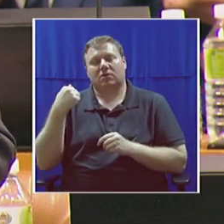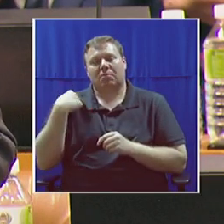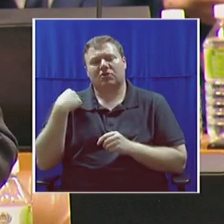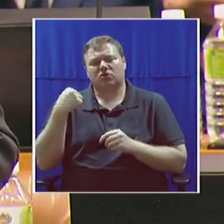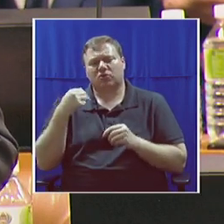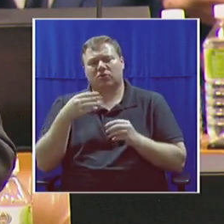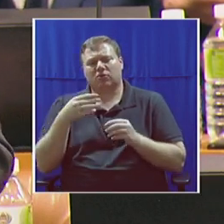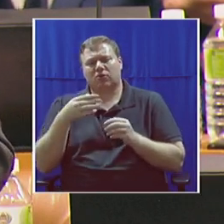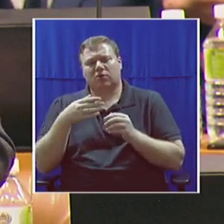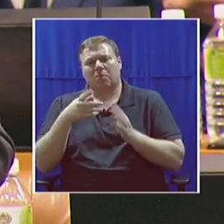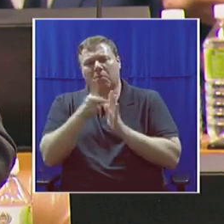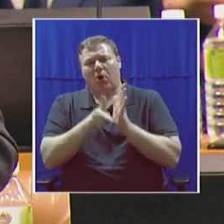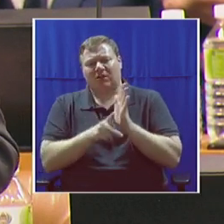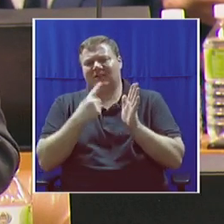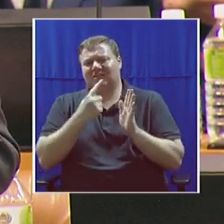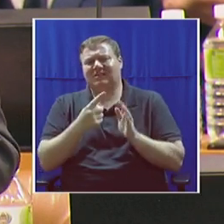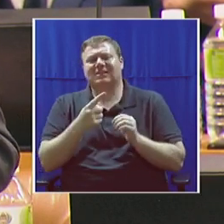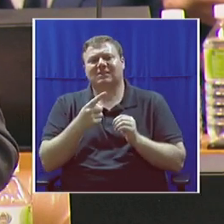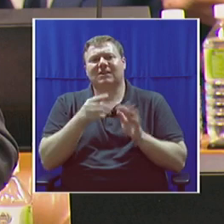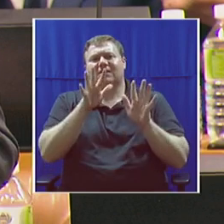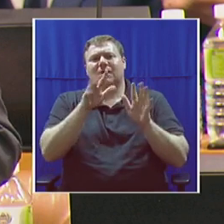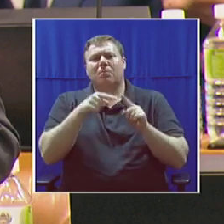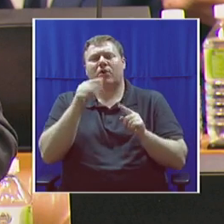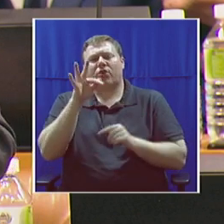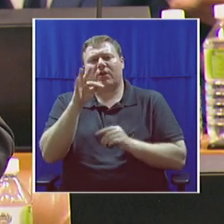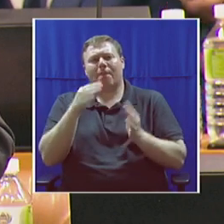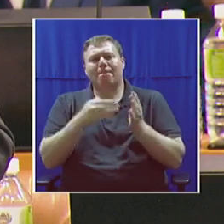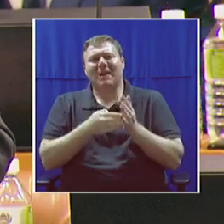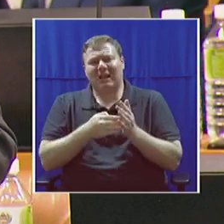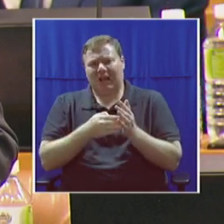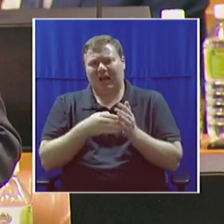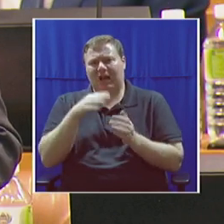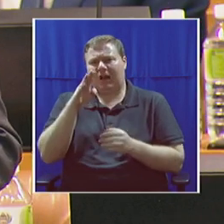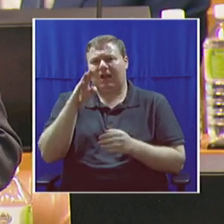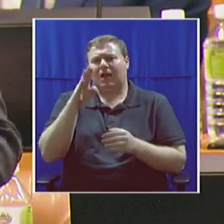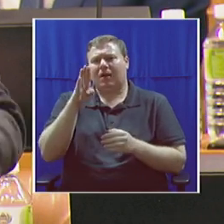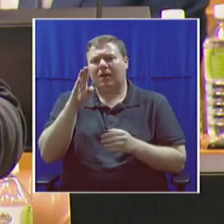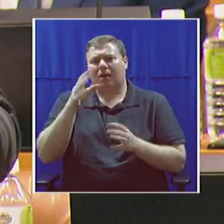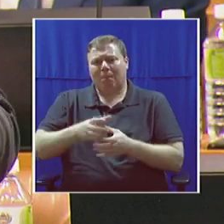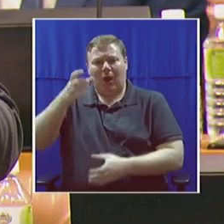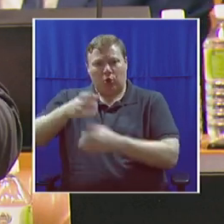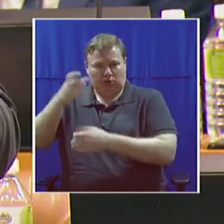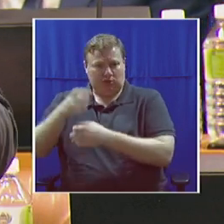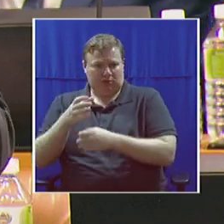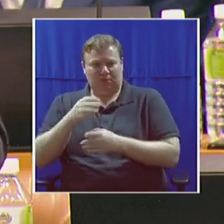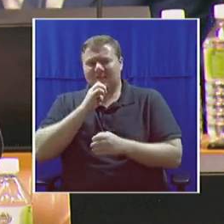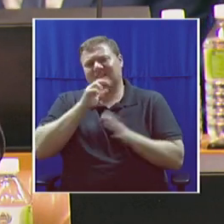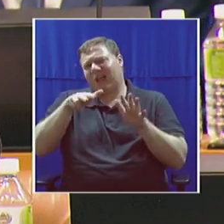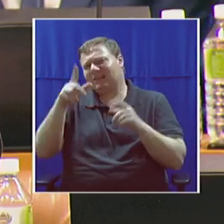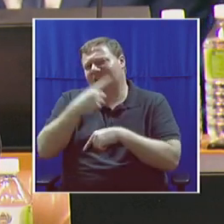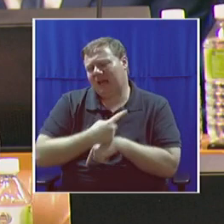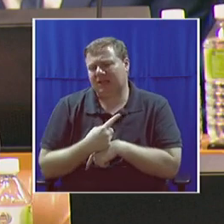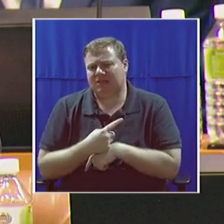barrels which is about 18 days cover but Minister the question is this given that former